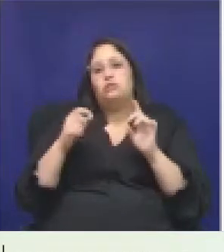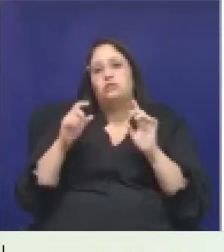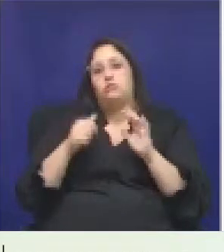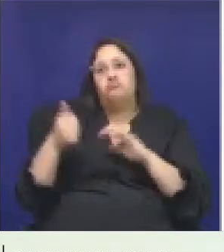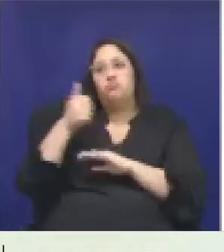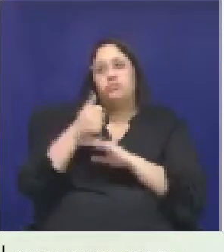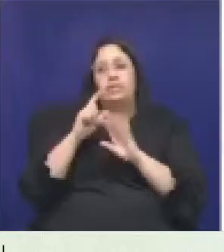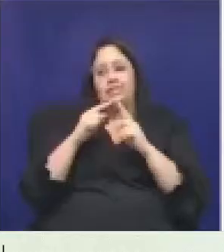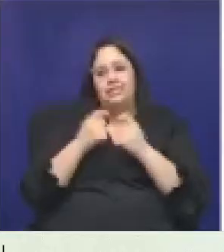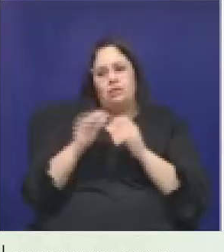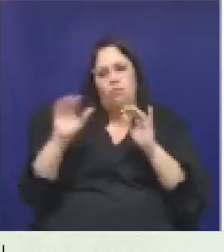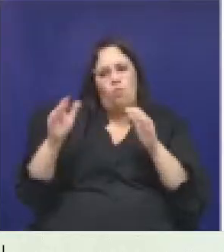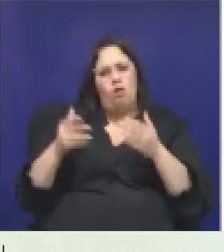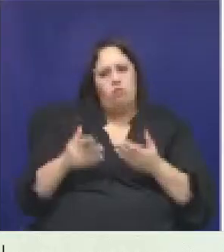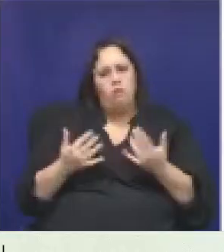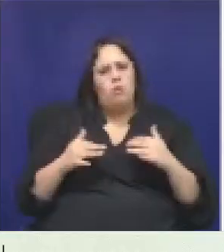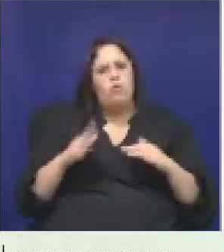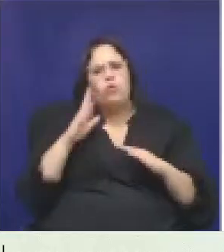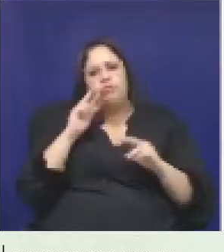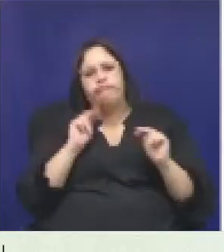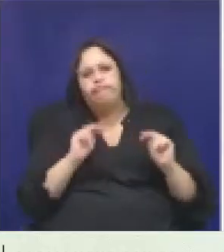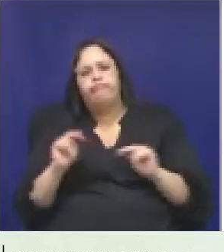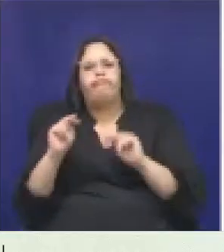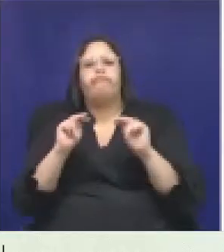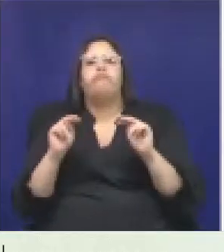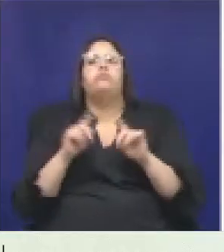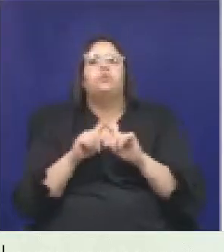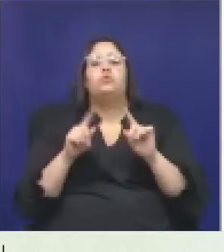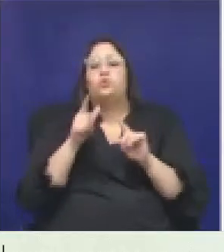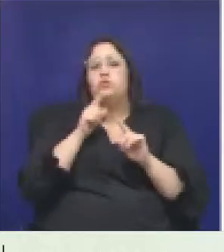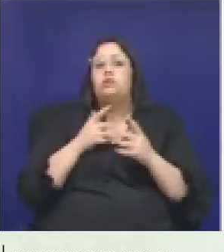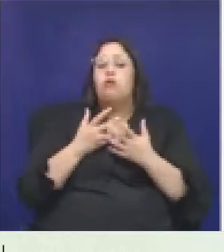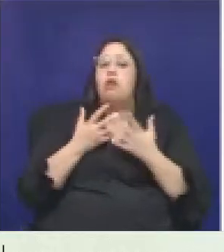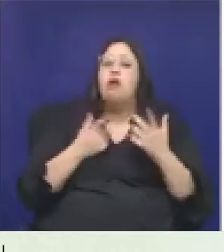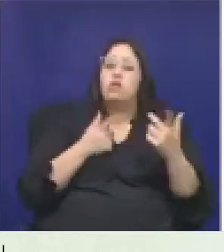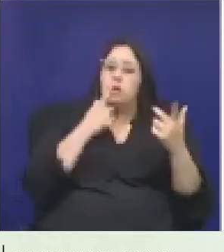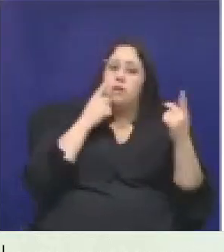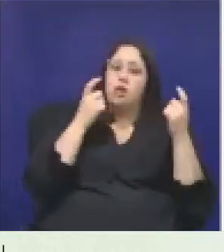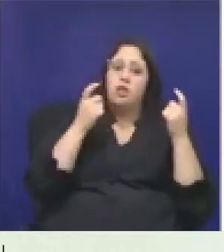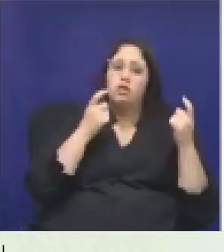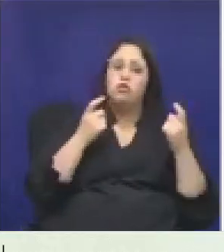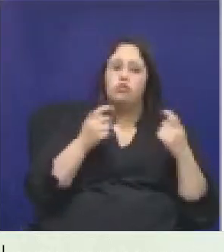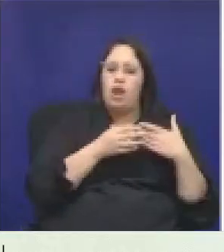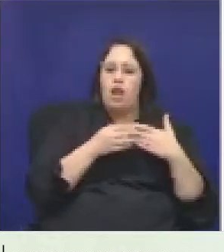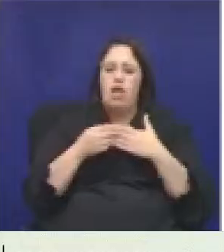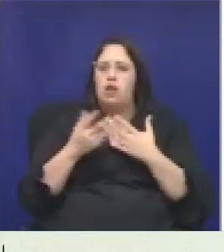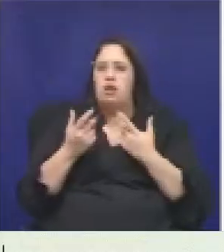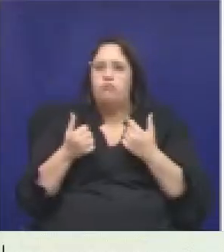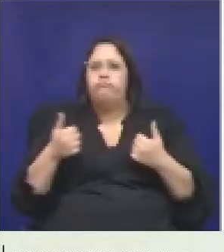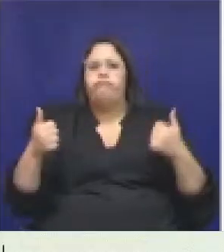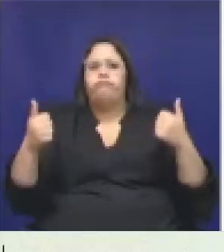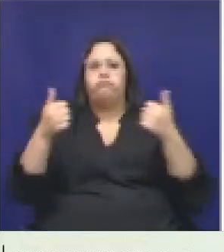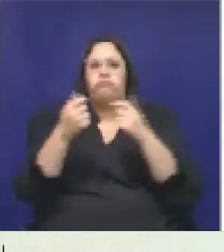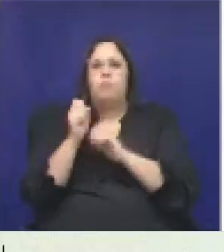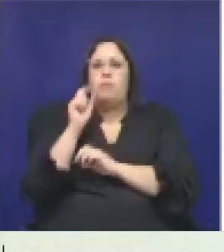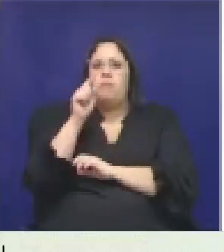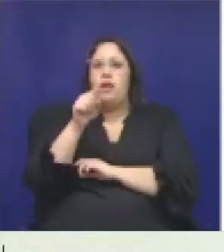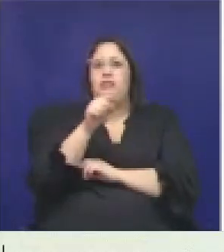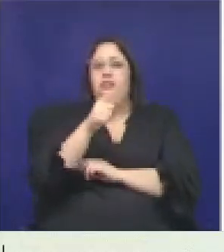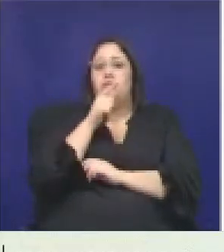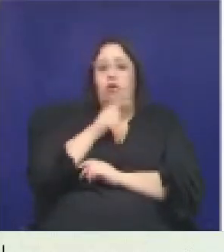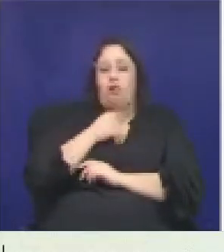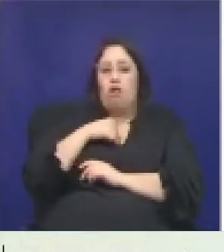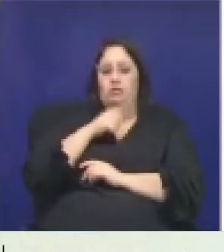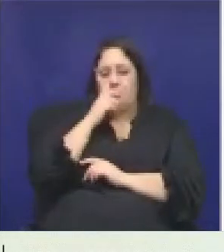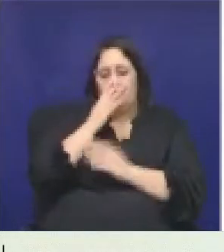were most welcoming and hospitable. It told a lot that he had managers and leaders that are seated at the back there that have